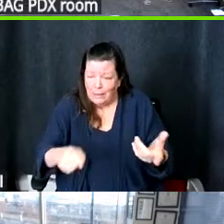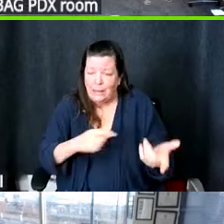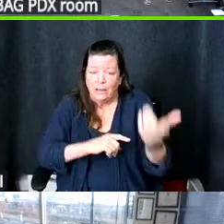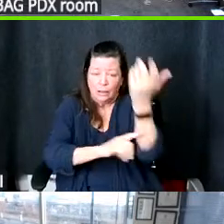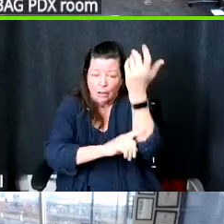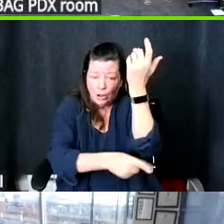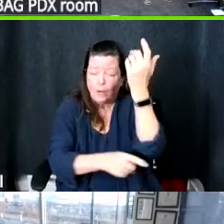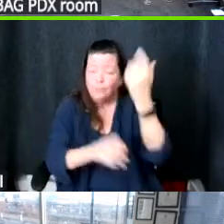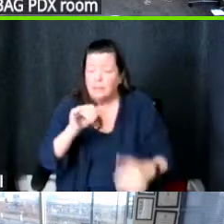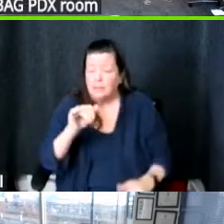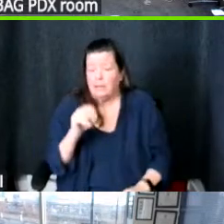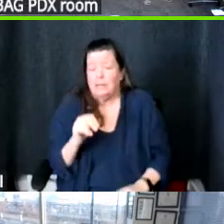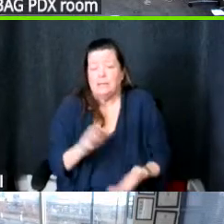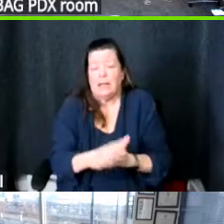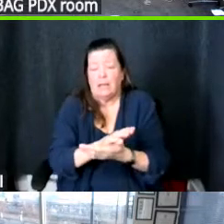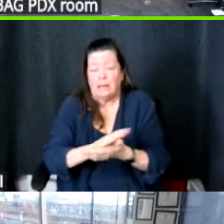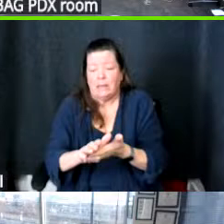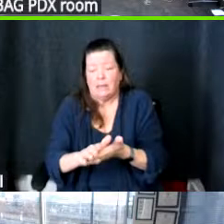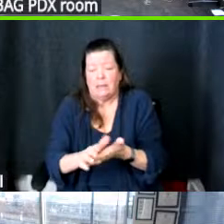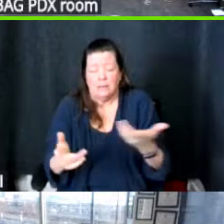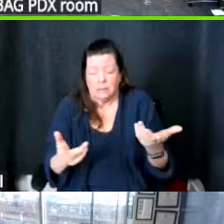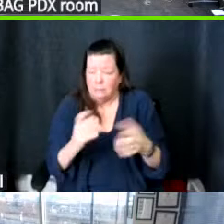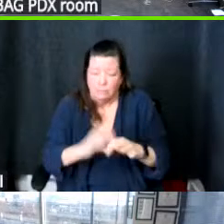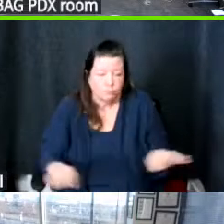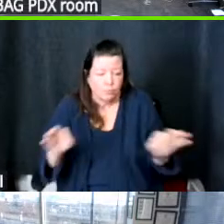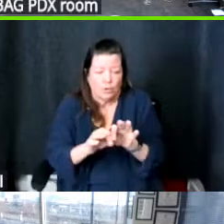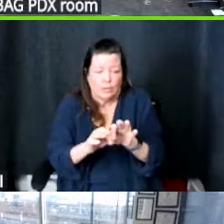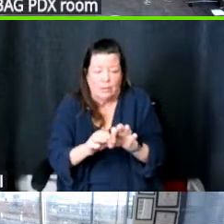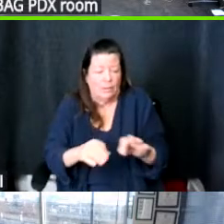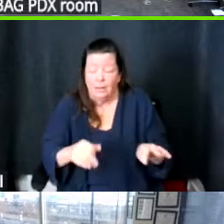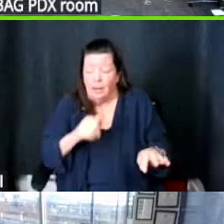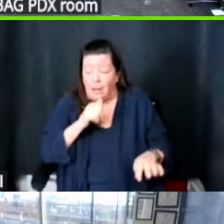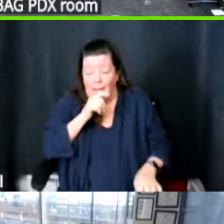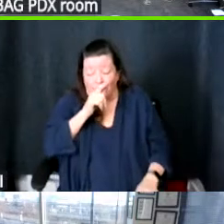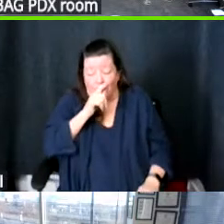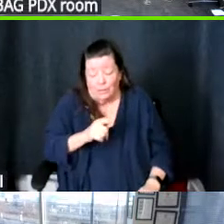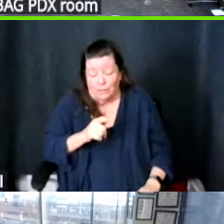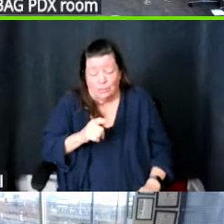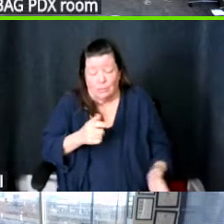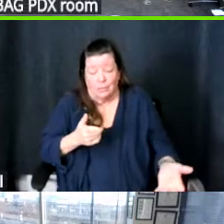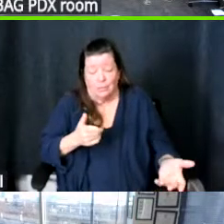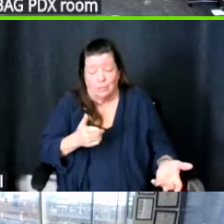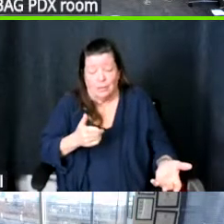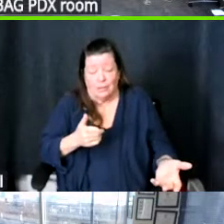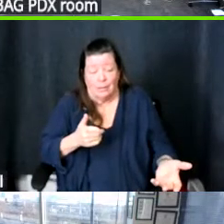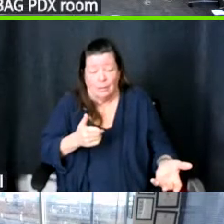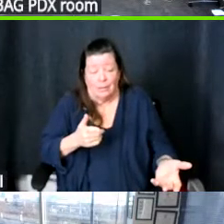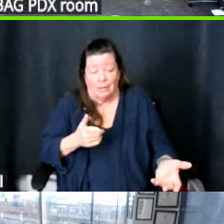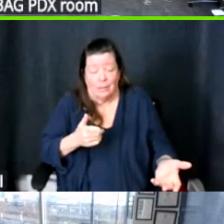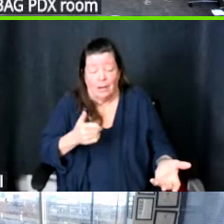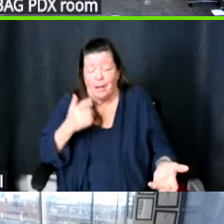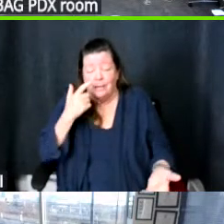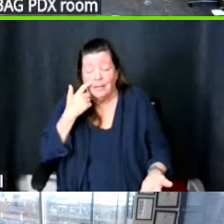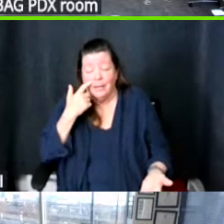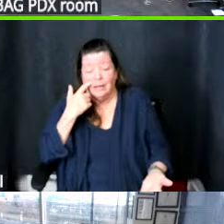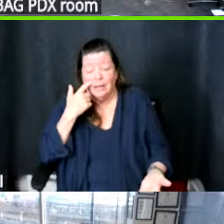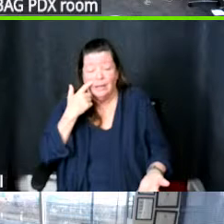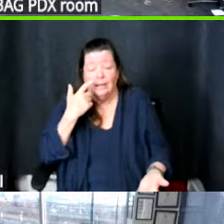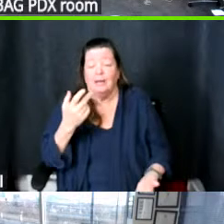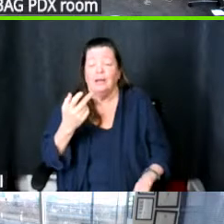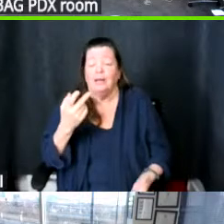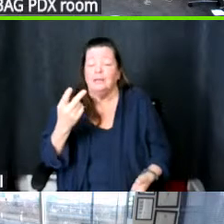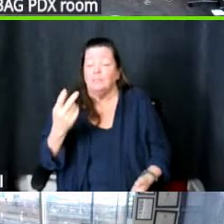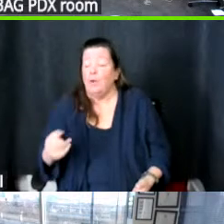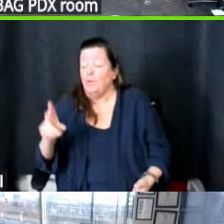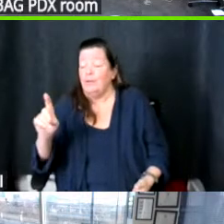cans, cleanliness. I'm not sure. I'm suggesting maybe the responsible party should be the 2 dots in coordination with